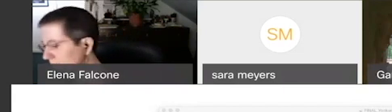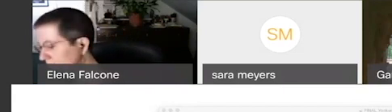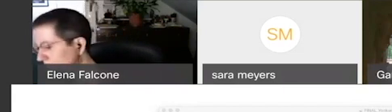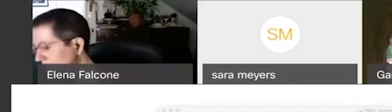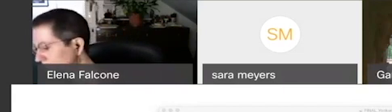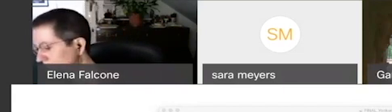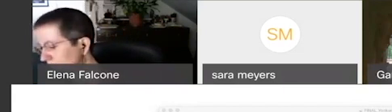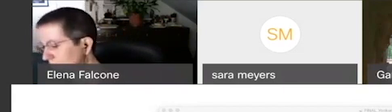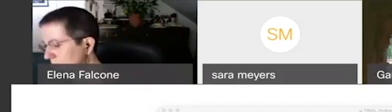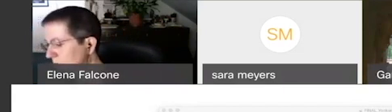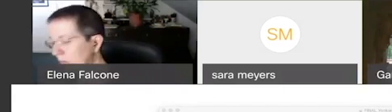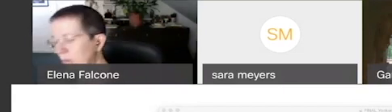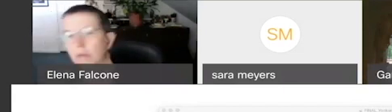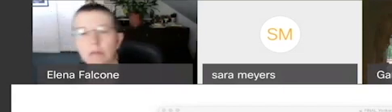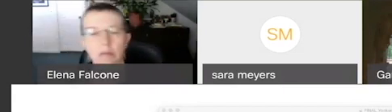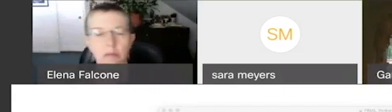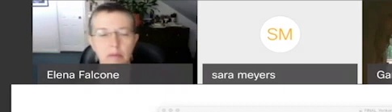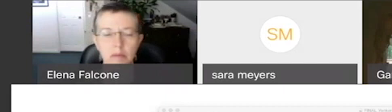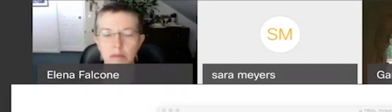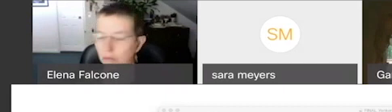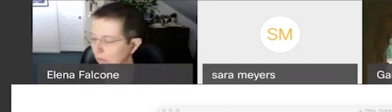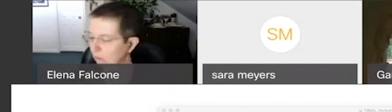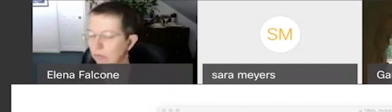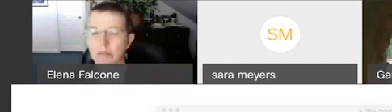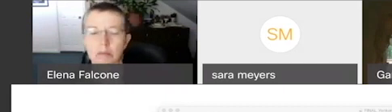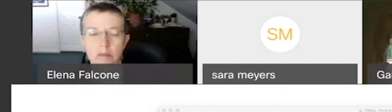care, there's really literally no other options.